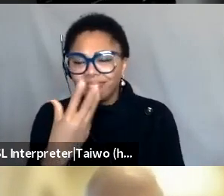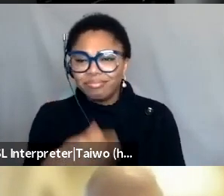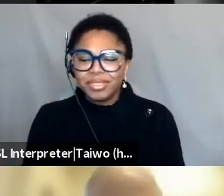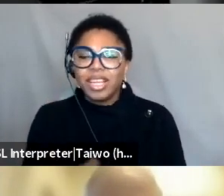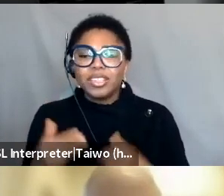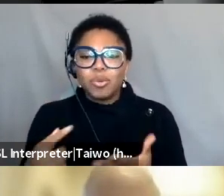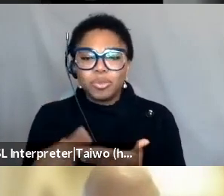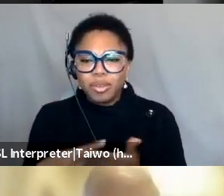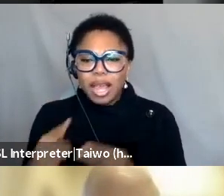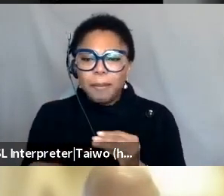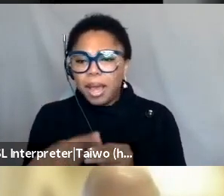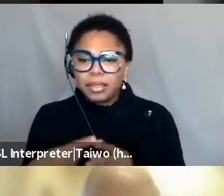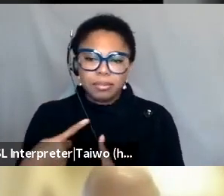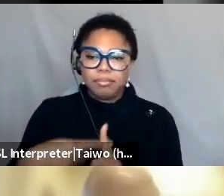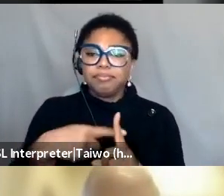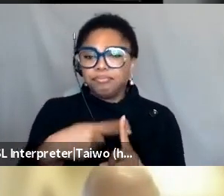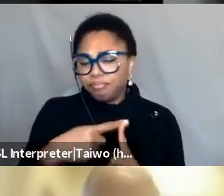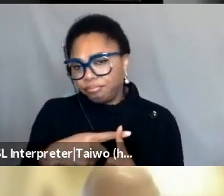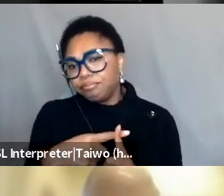let's talk about the gains.